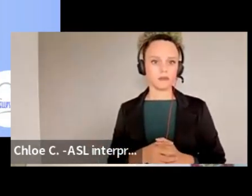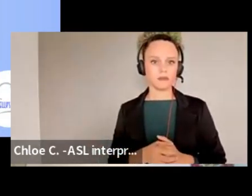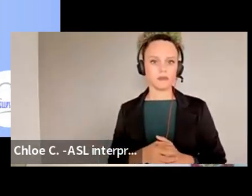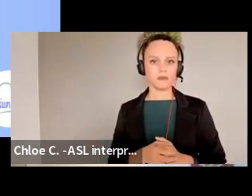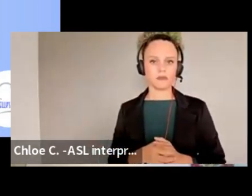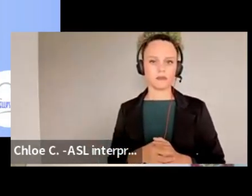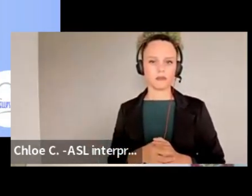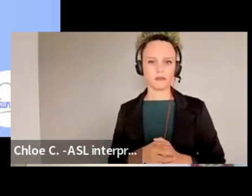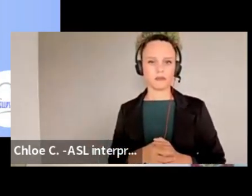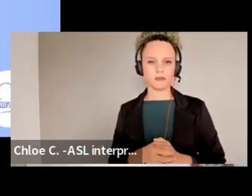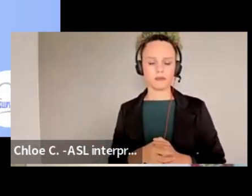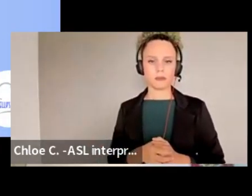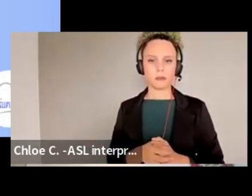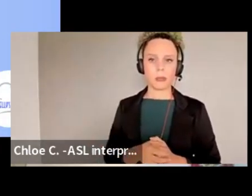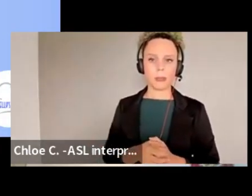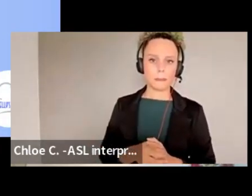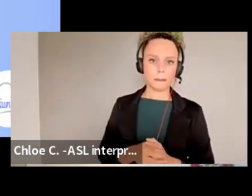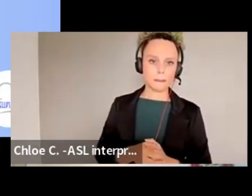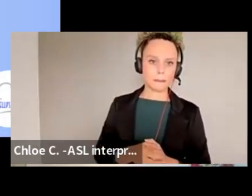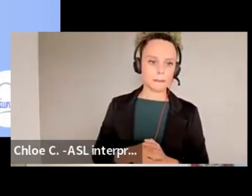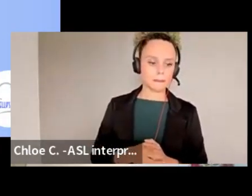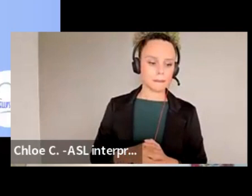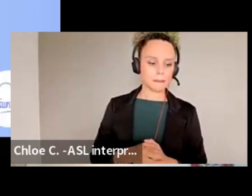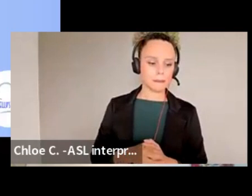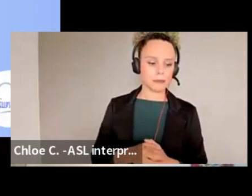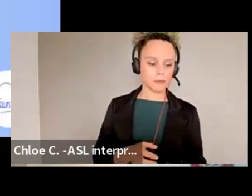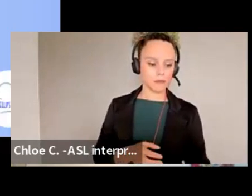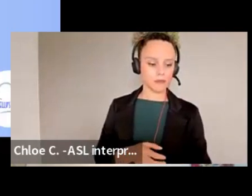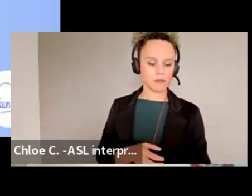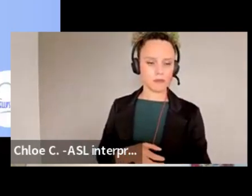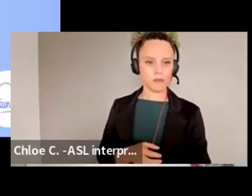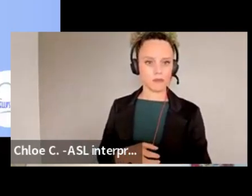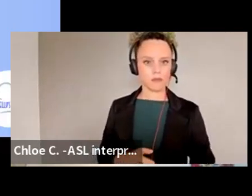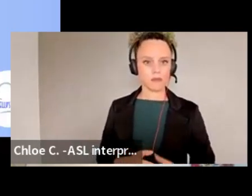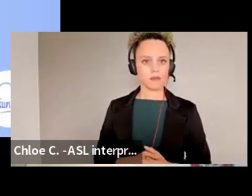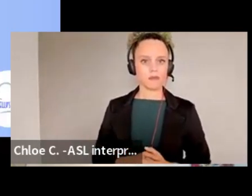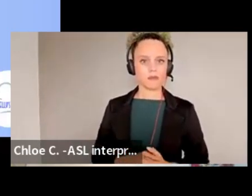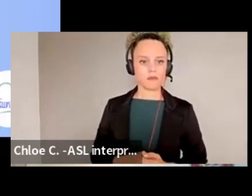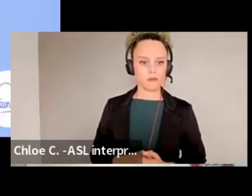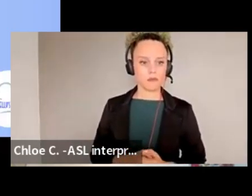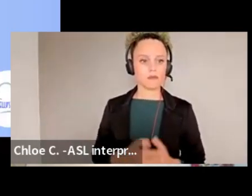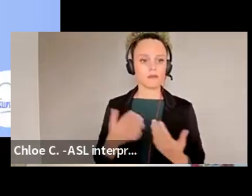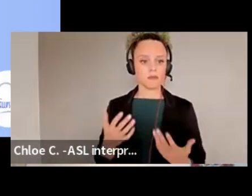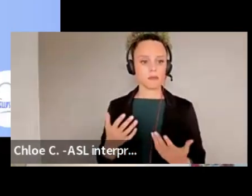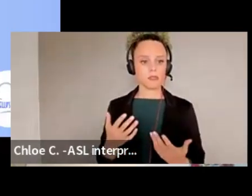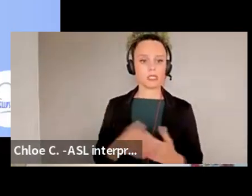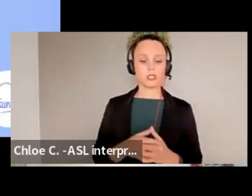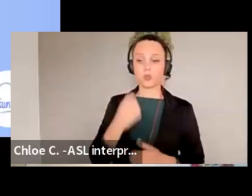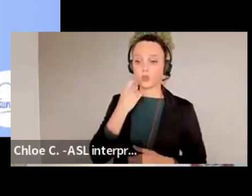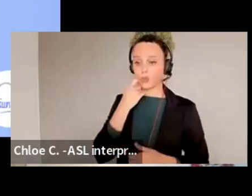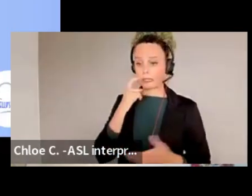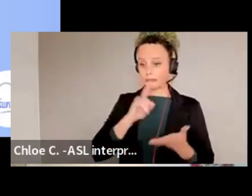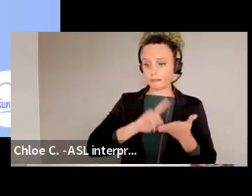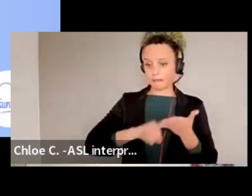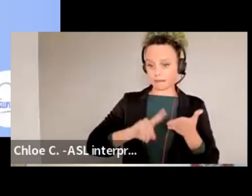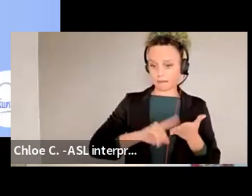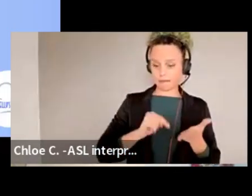somebody is food insecure, they're binge eating more than somebody who's not worried about where their next meal is coming from.